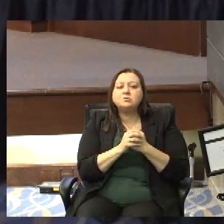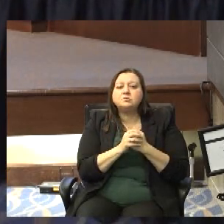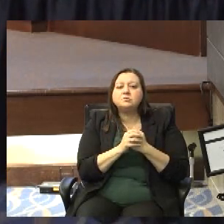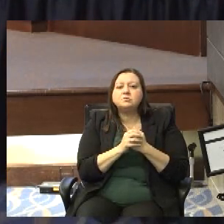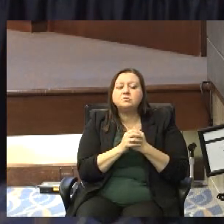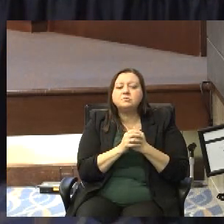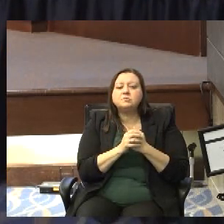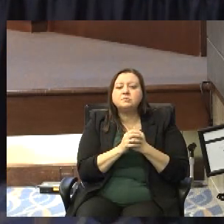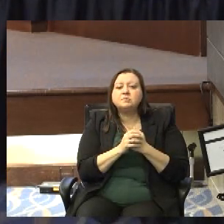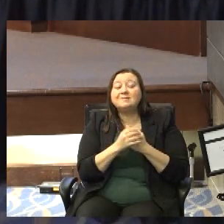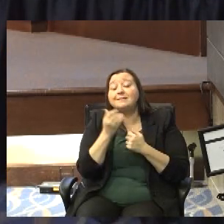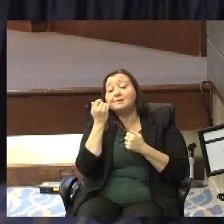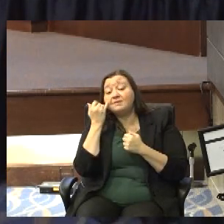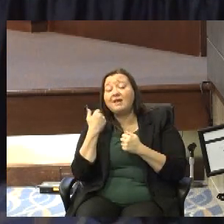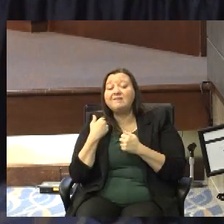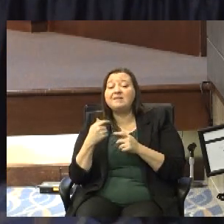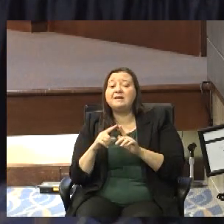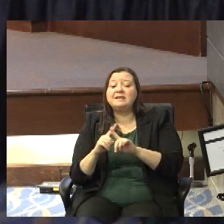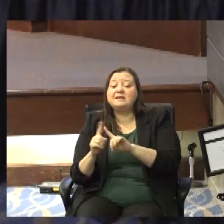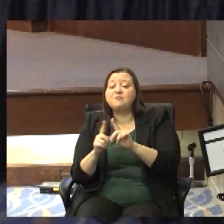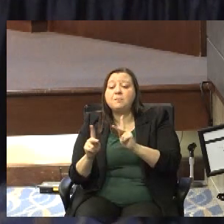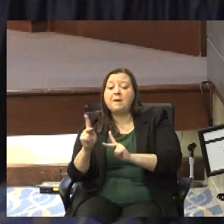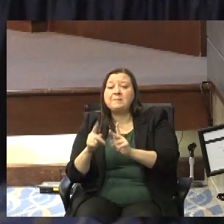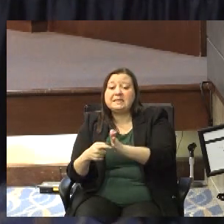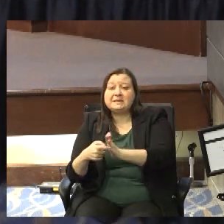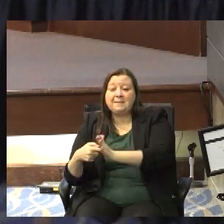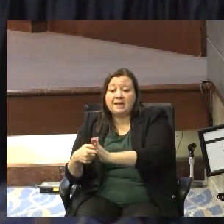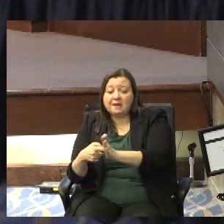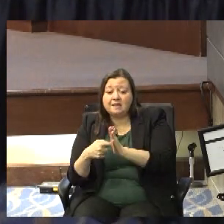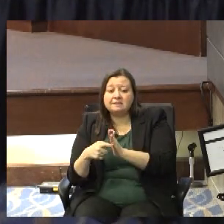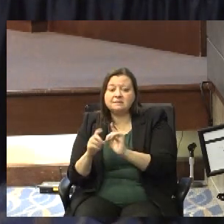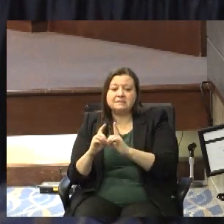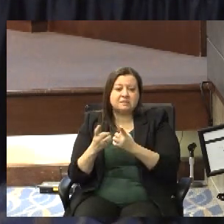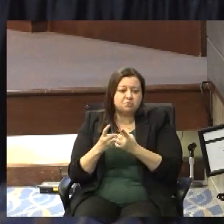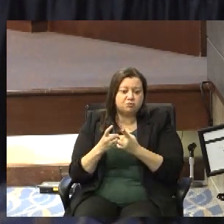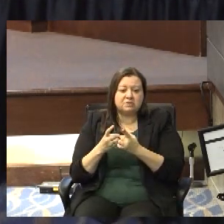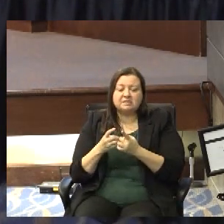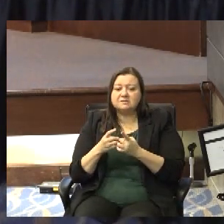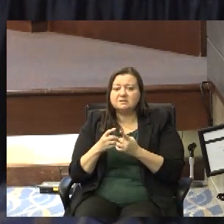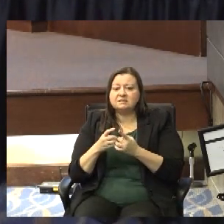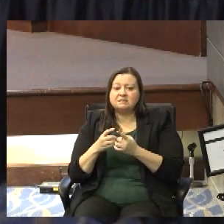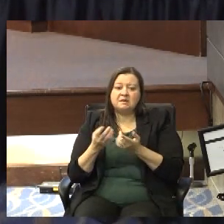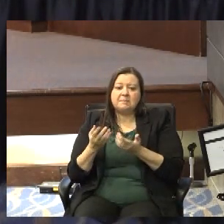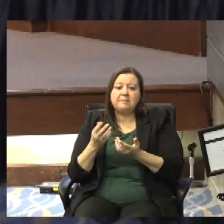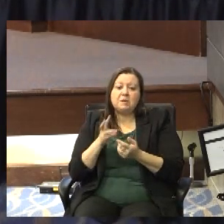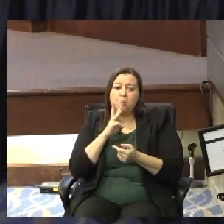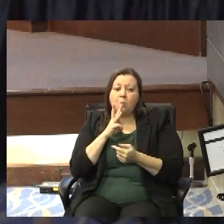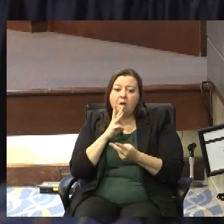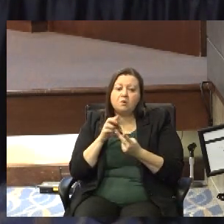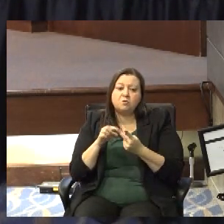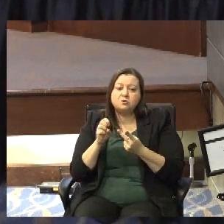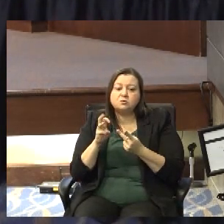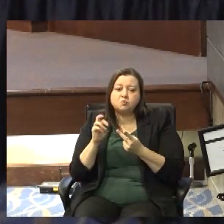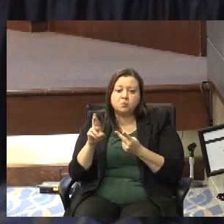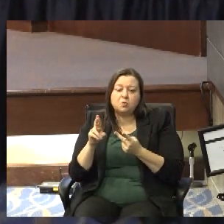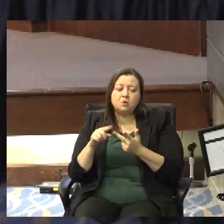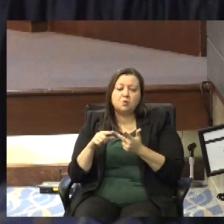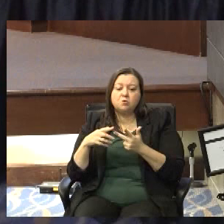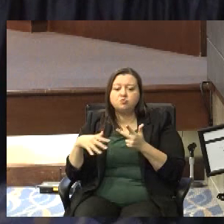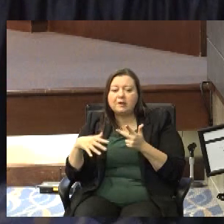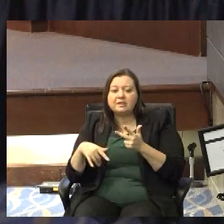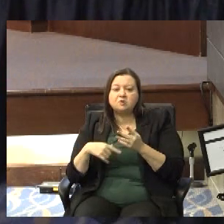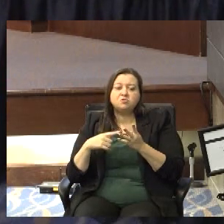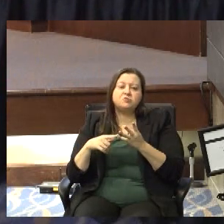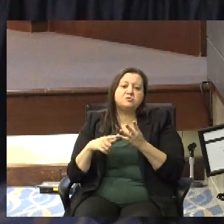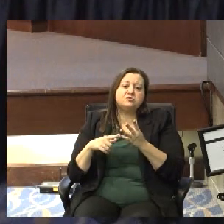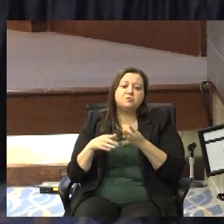different public finance mechanisms, you know, the MUD district or management district might pay for water, sewer drainage, detention, you know,